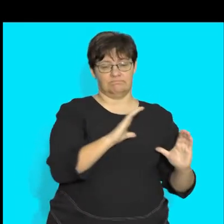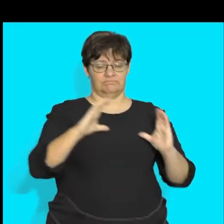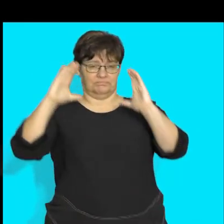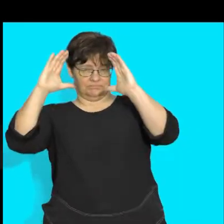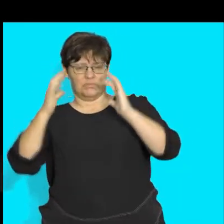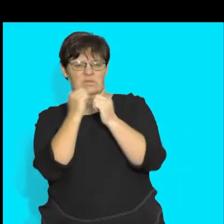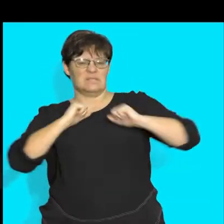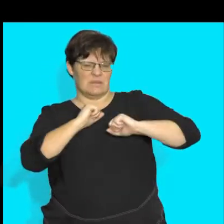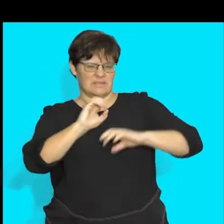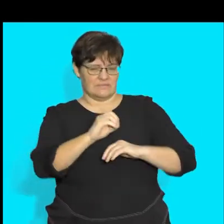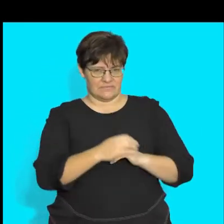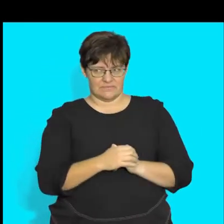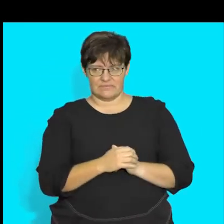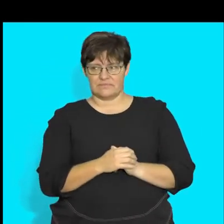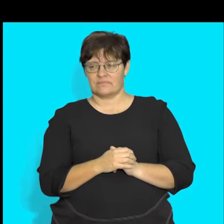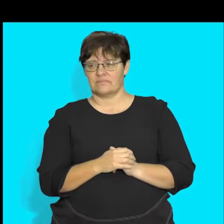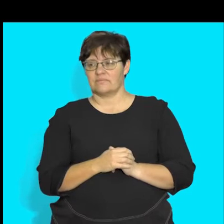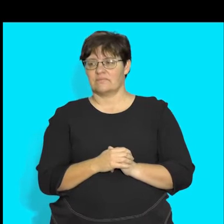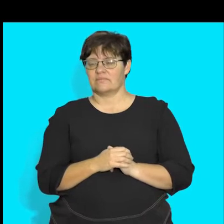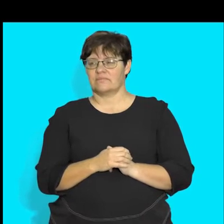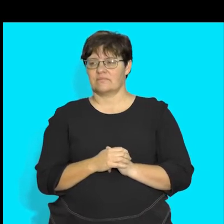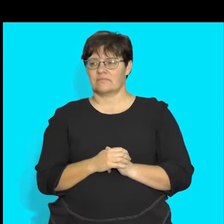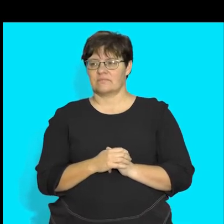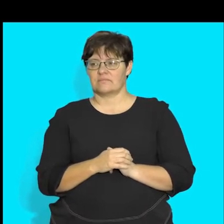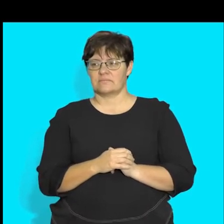so we have a little bit more space to work.